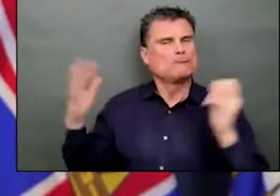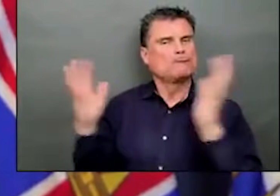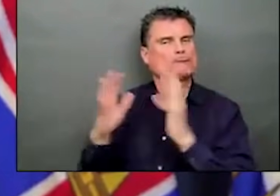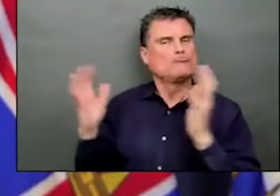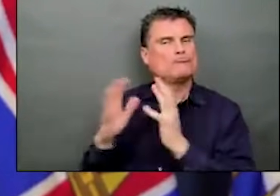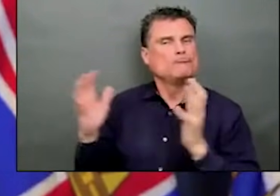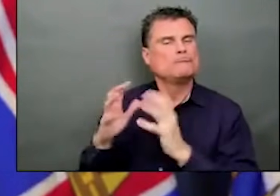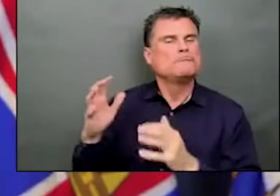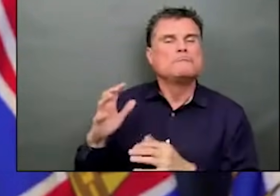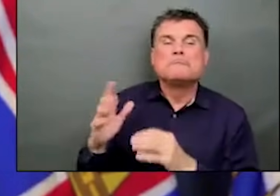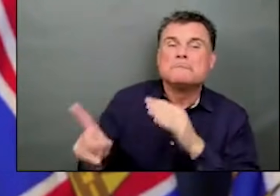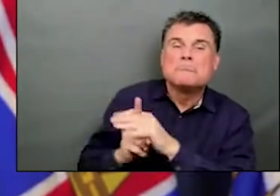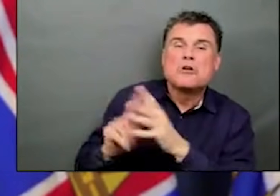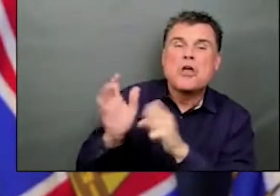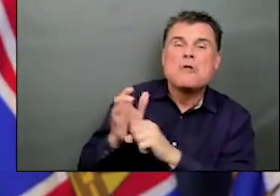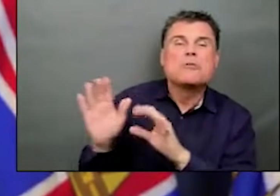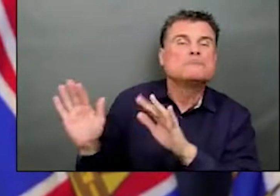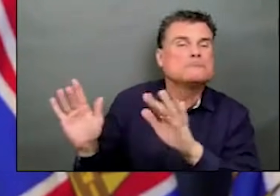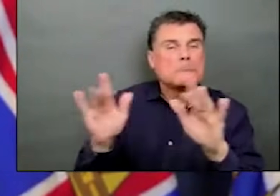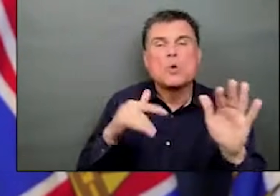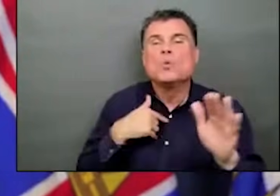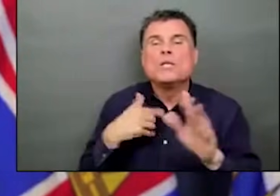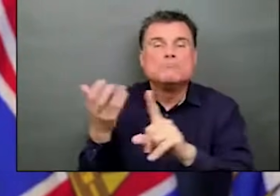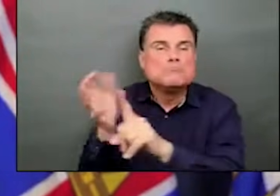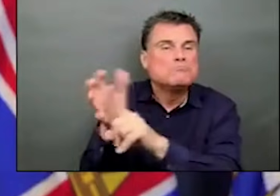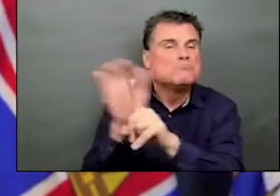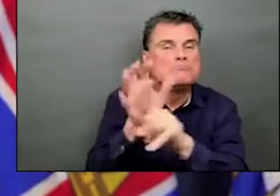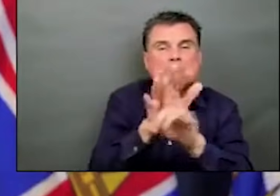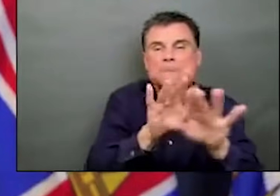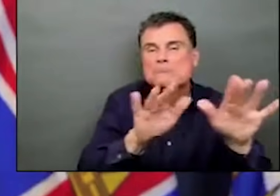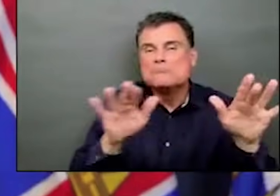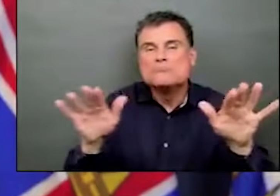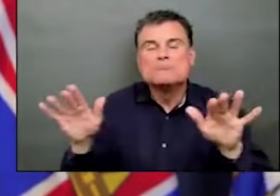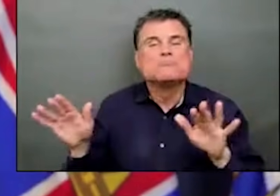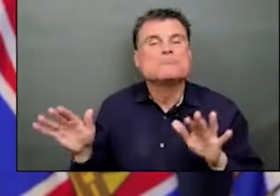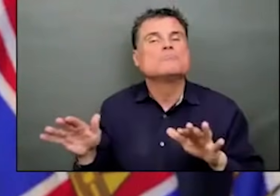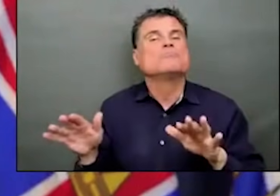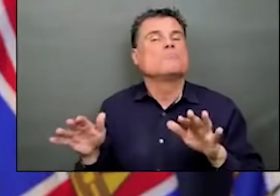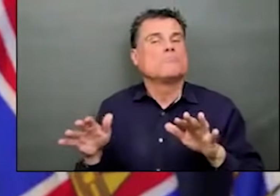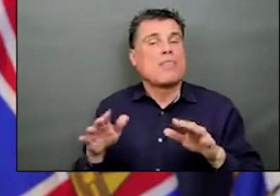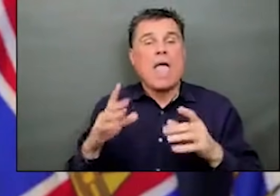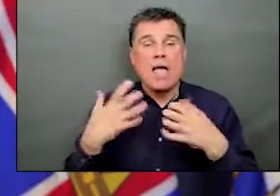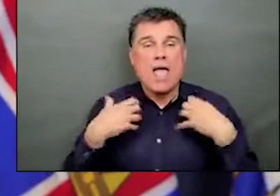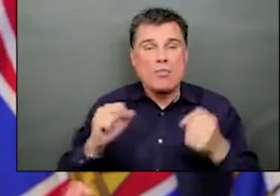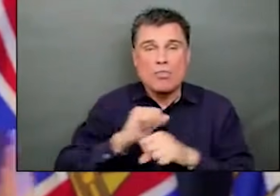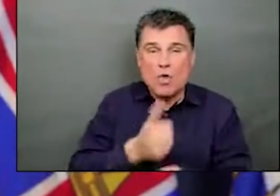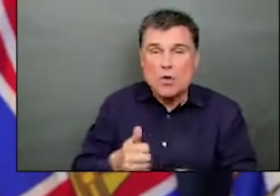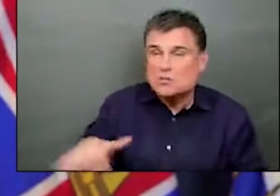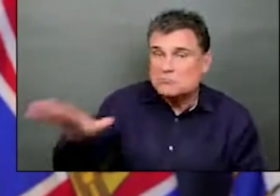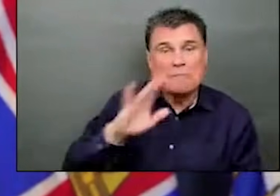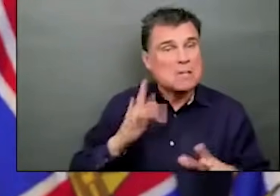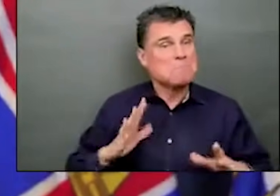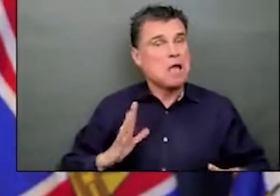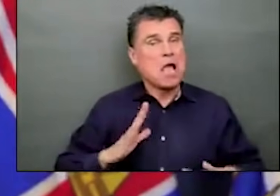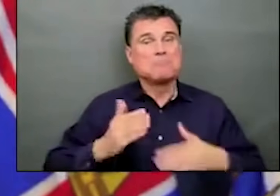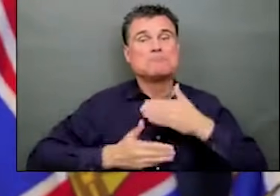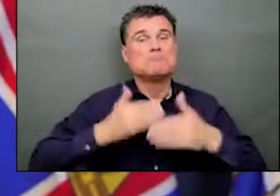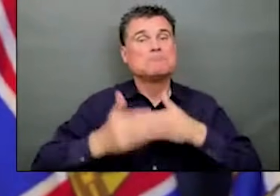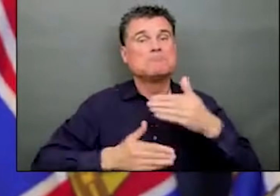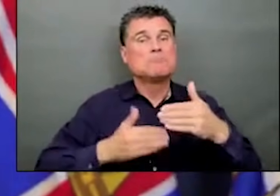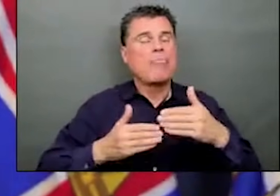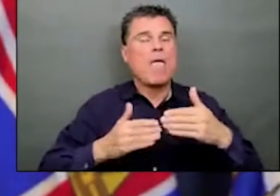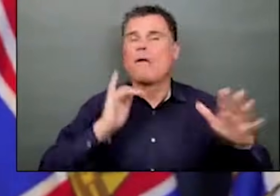find them and stop ongoing transmission because with our public health resources was pretty high. And then that balance got tipped over